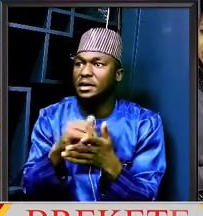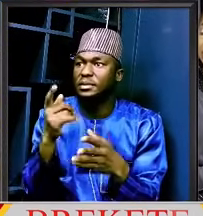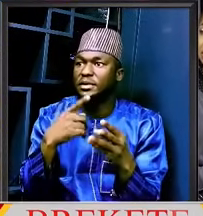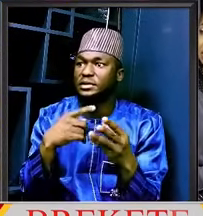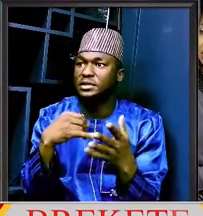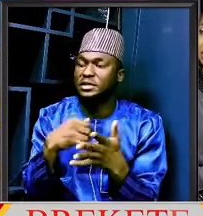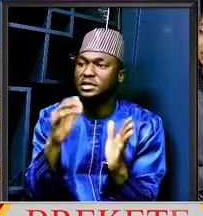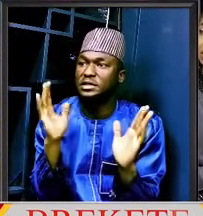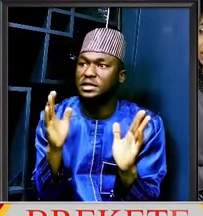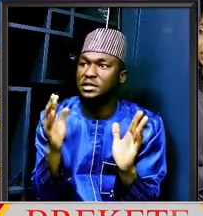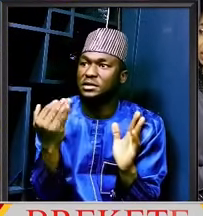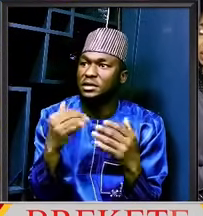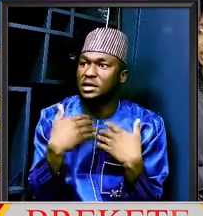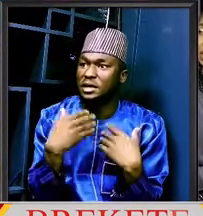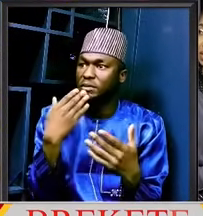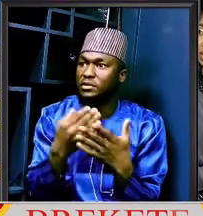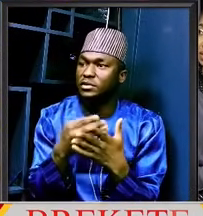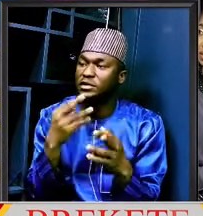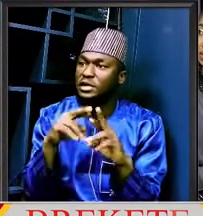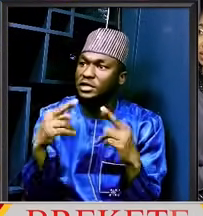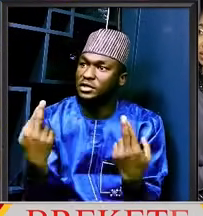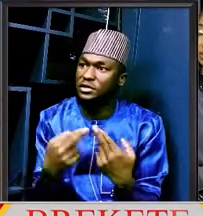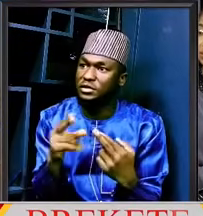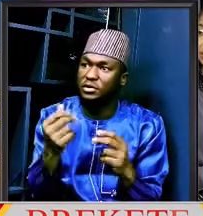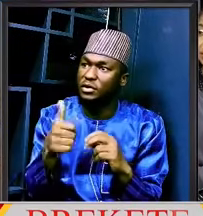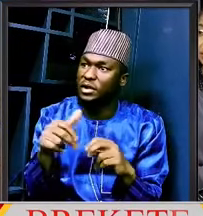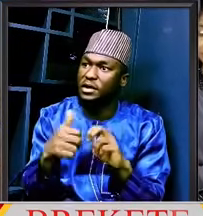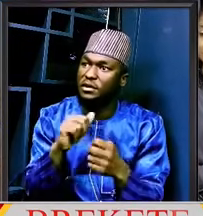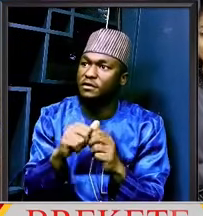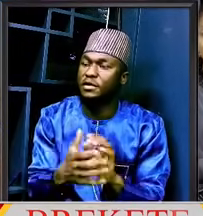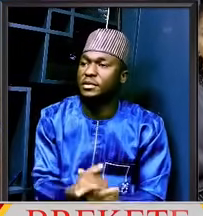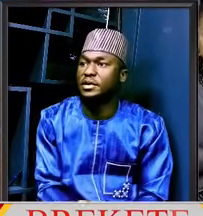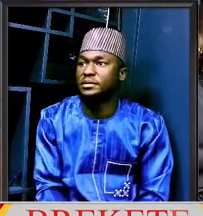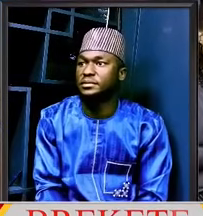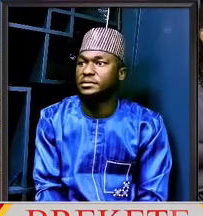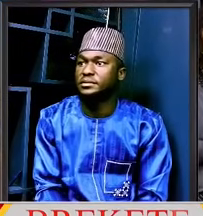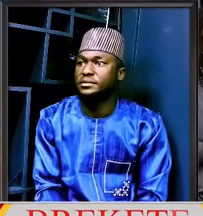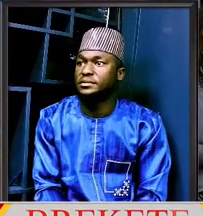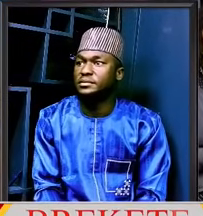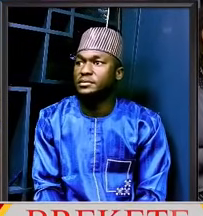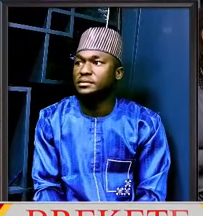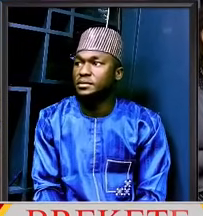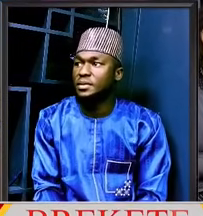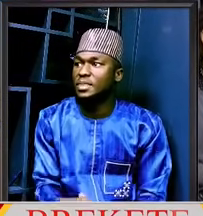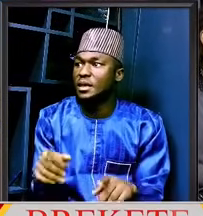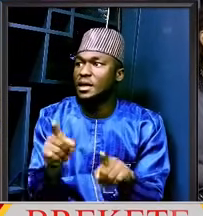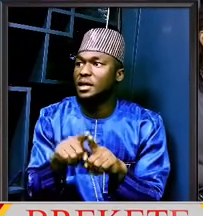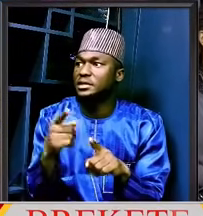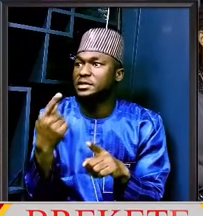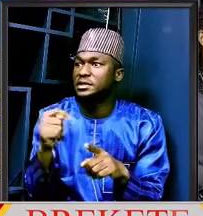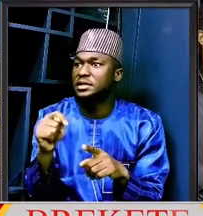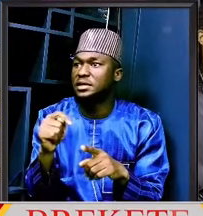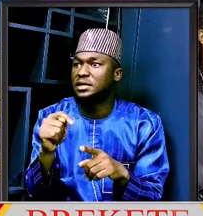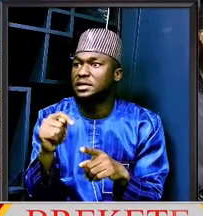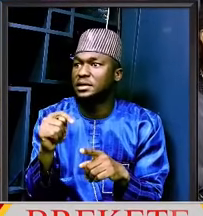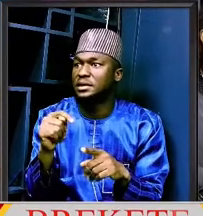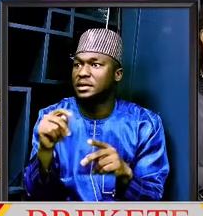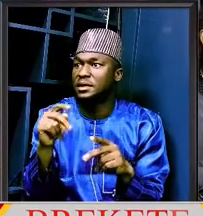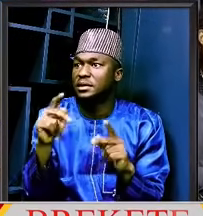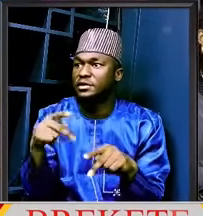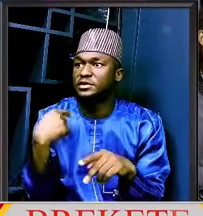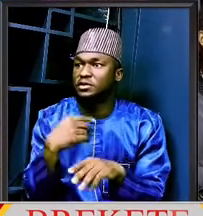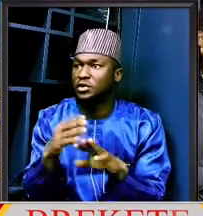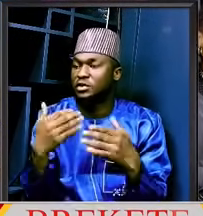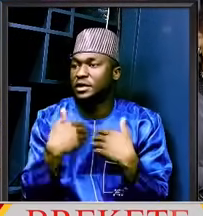good relationship with him, so there's no problem. So as far as it's not the man's house, we have